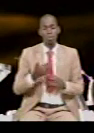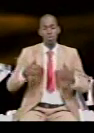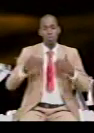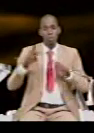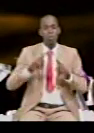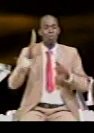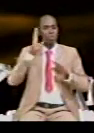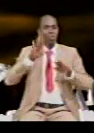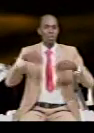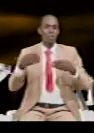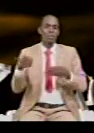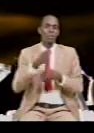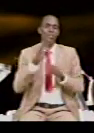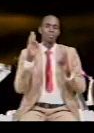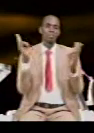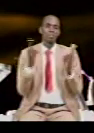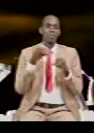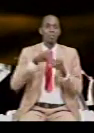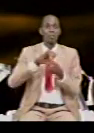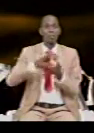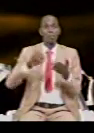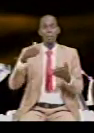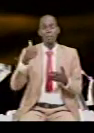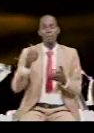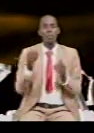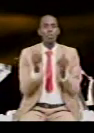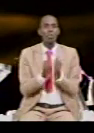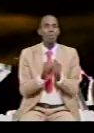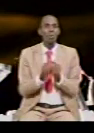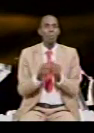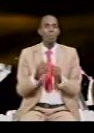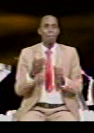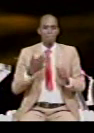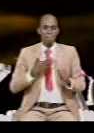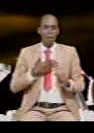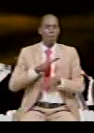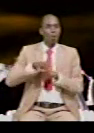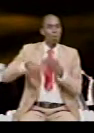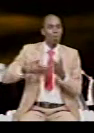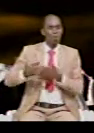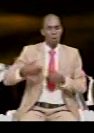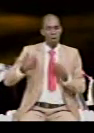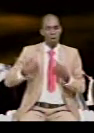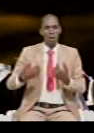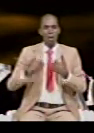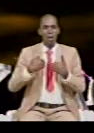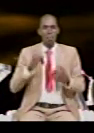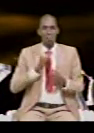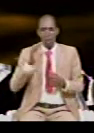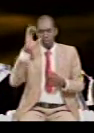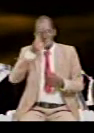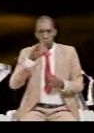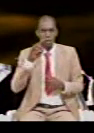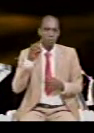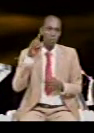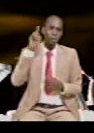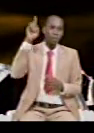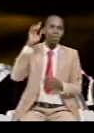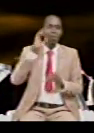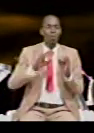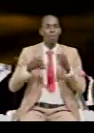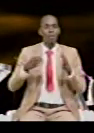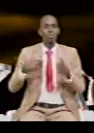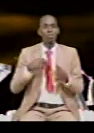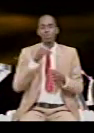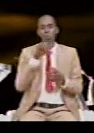heart, have I sought thee? Oh, let me not wander from thy commandments. Verse 11, thy word have